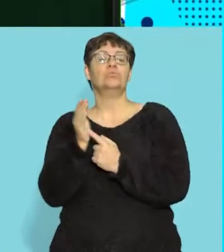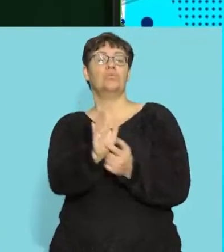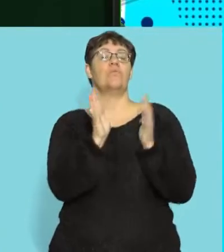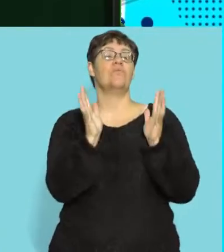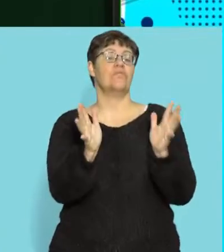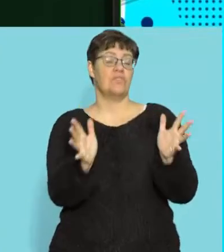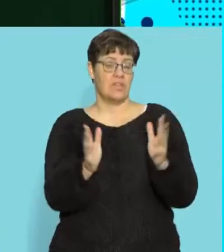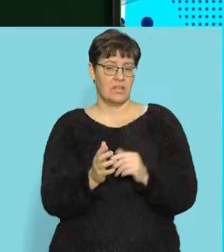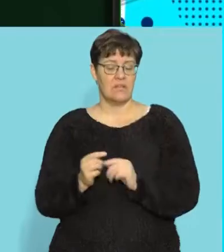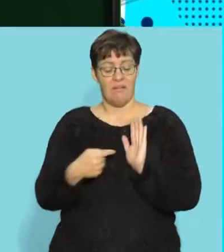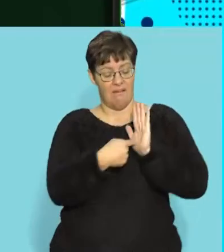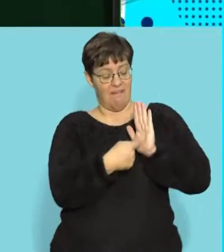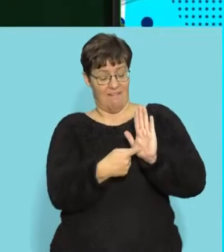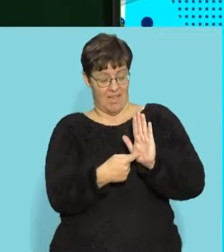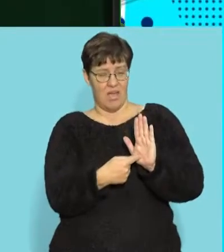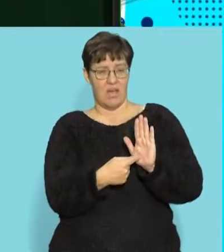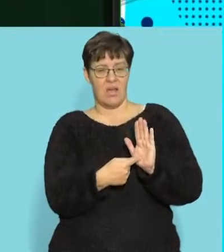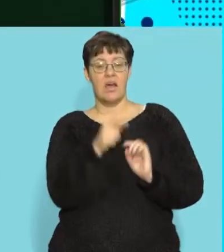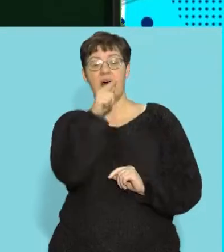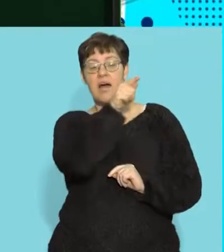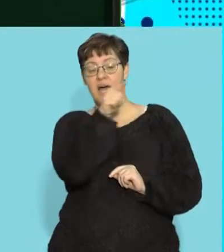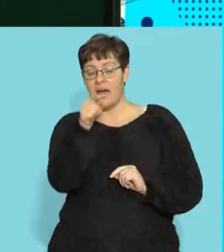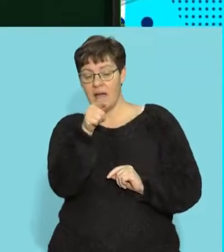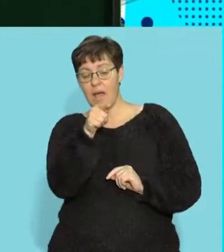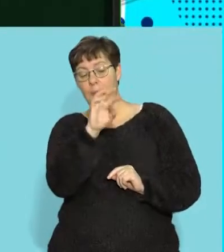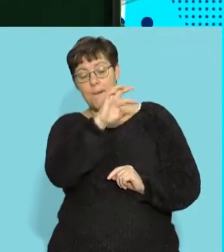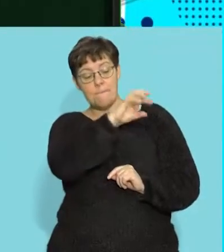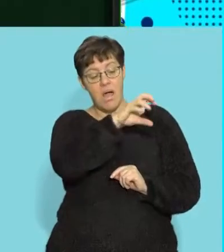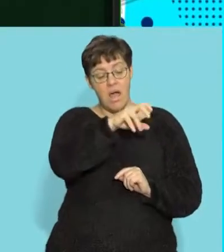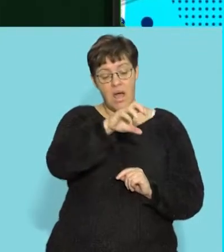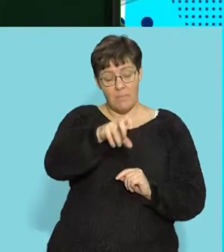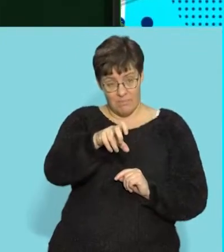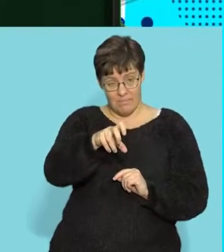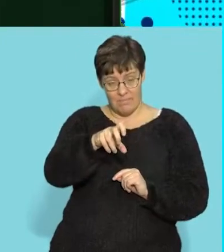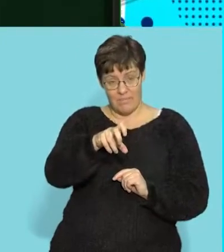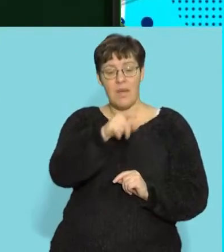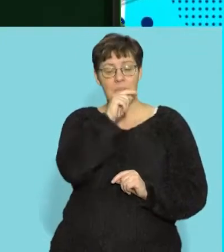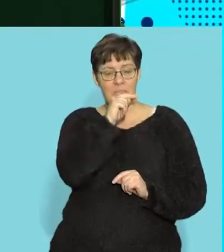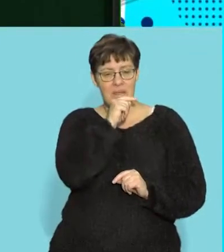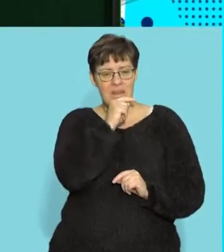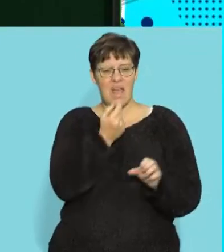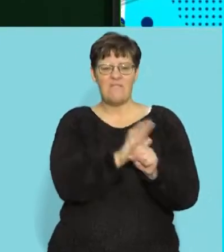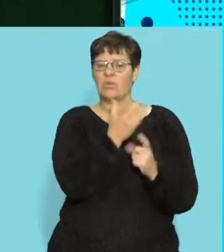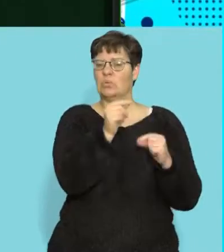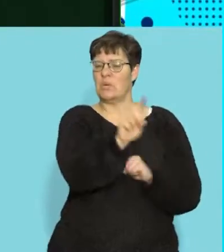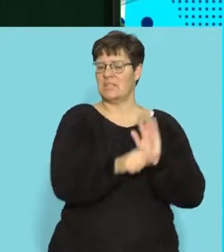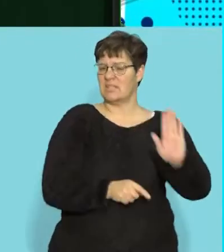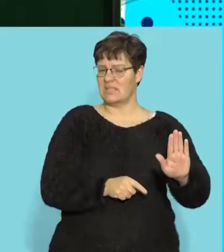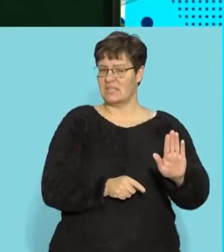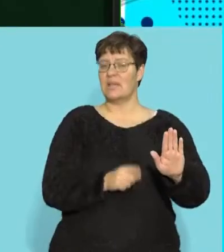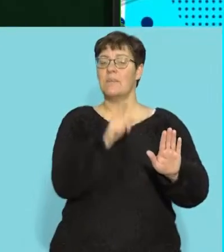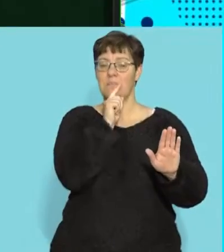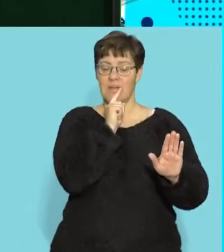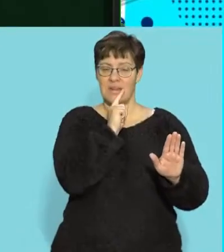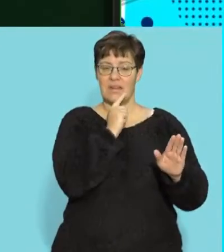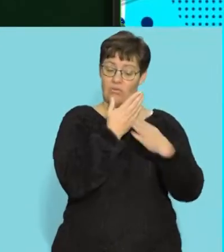have demonstrated in the simulation, is that the more of these light bulbs we connect in series, effectively, what does that do?